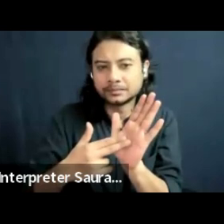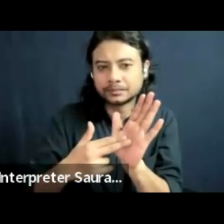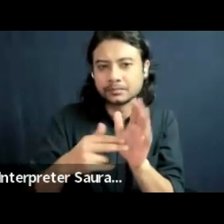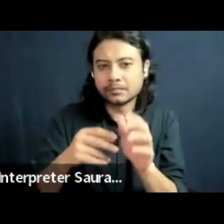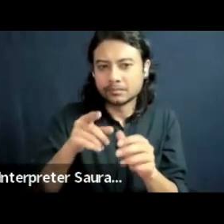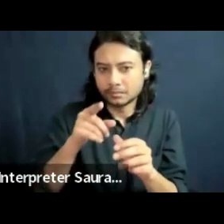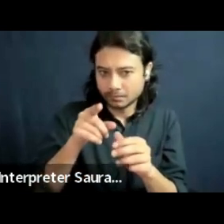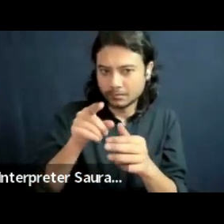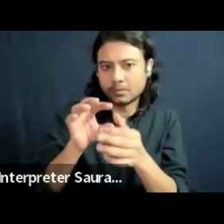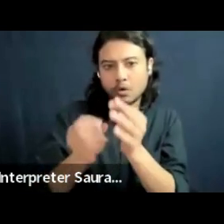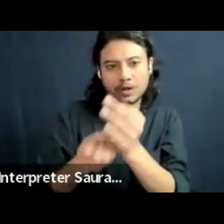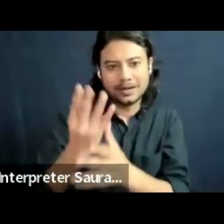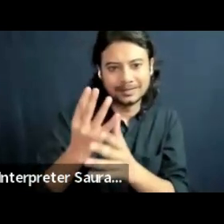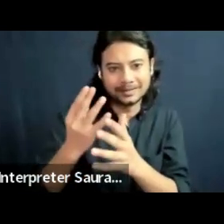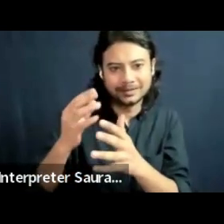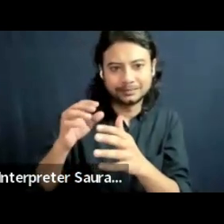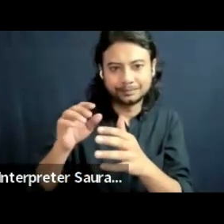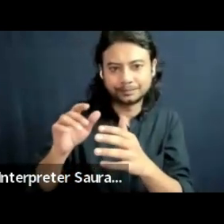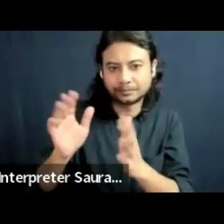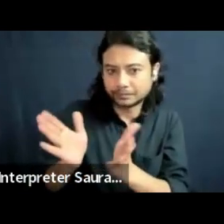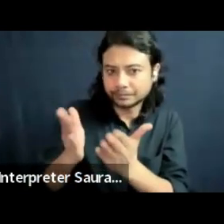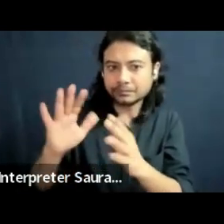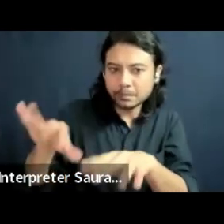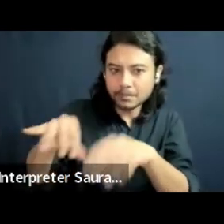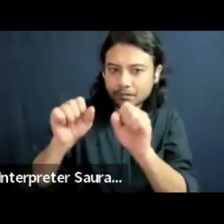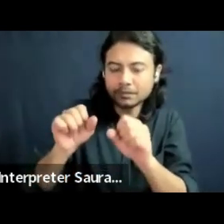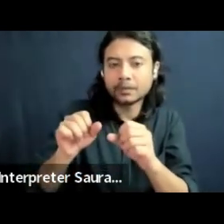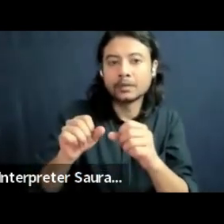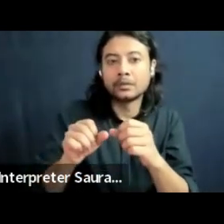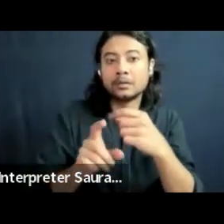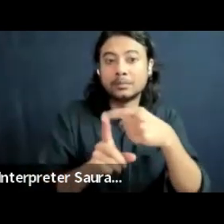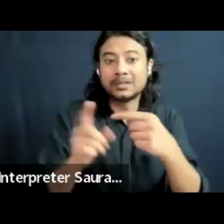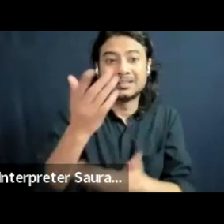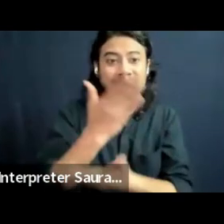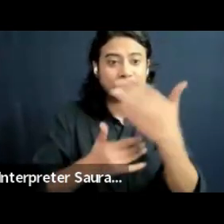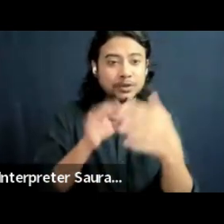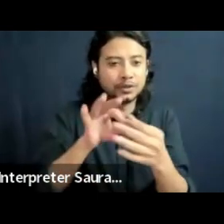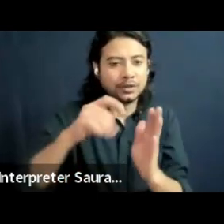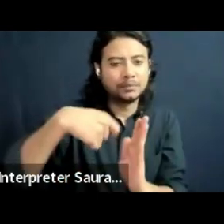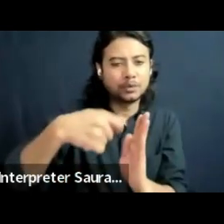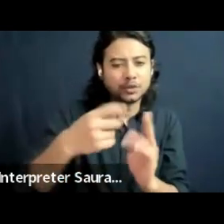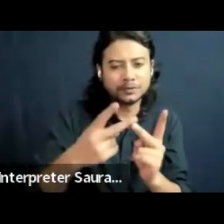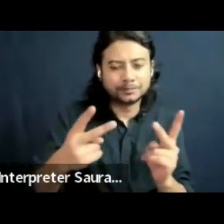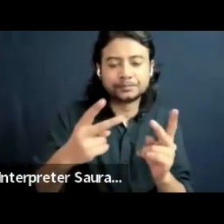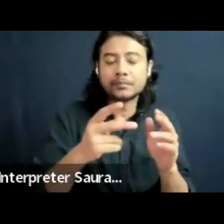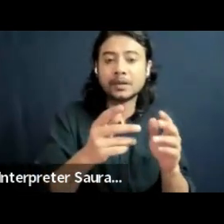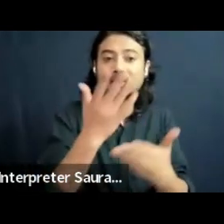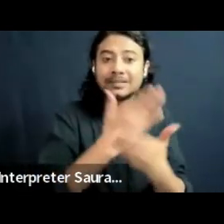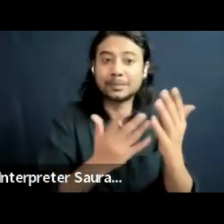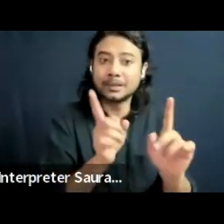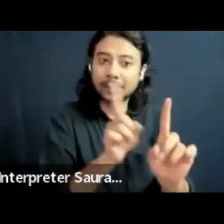scaling disability-focused programs, particularly assisted living, independent living training, and